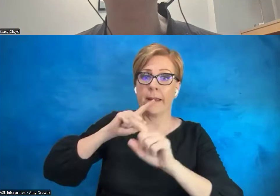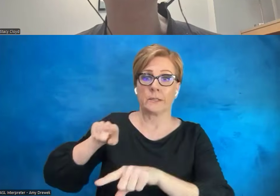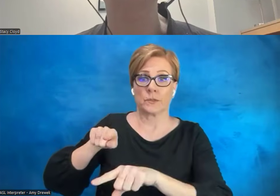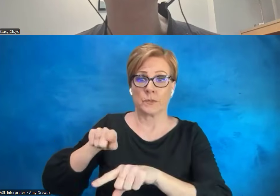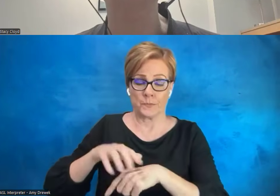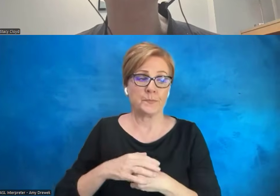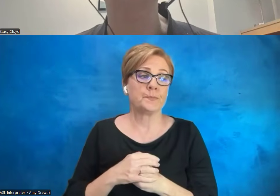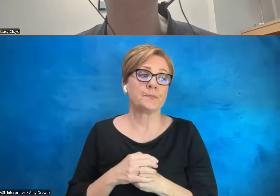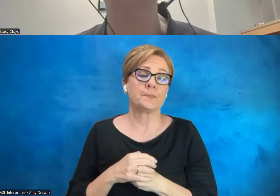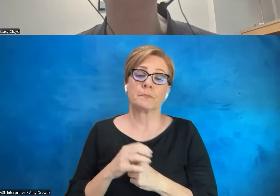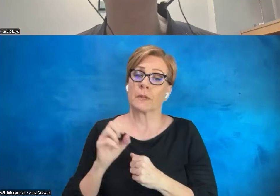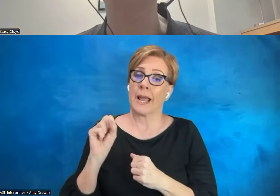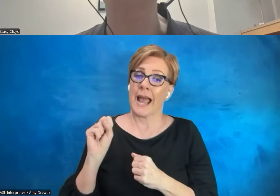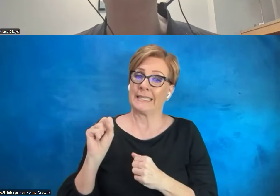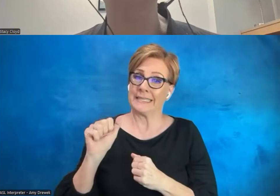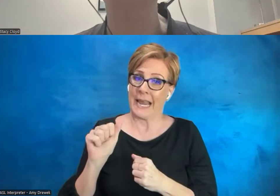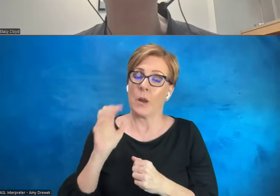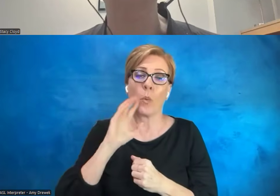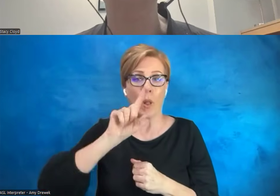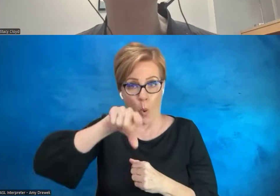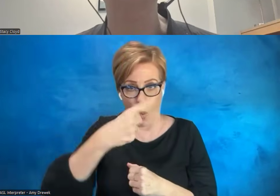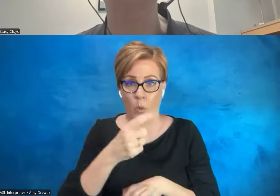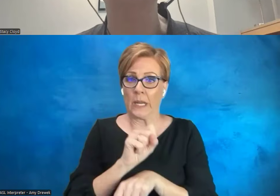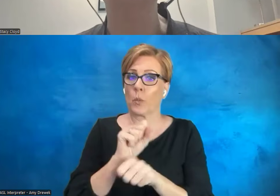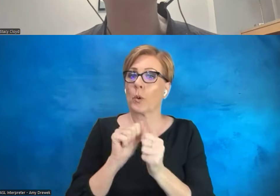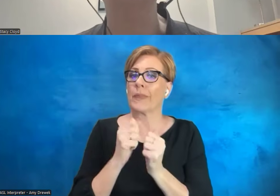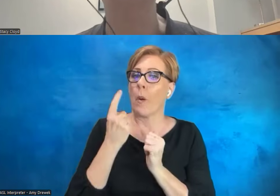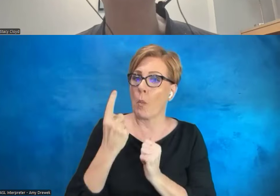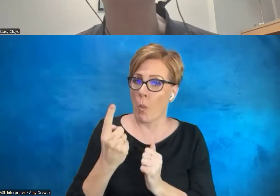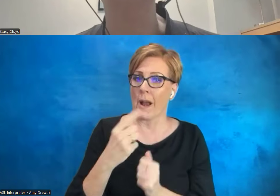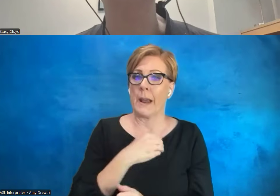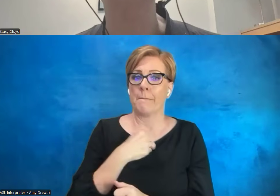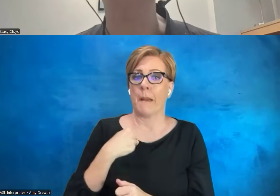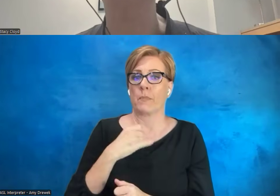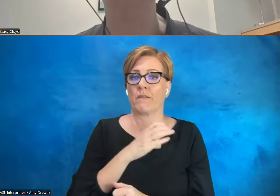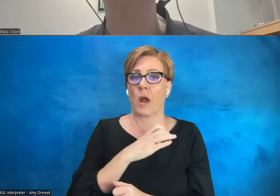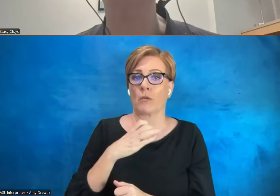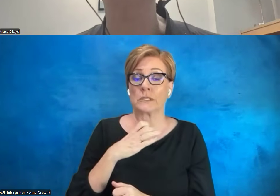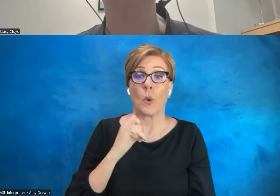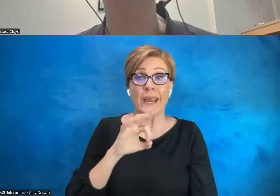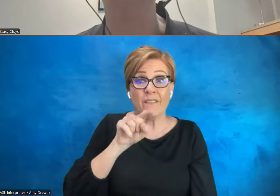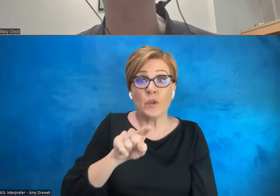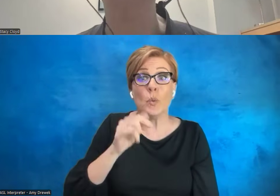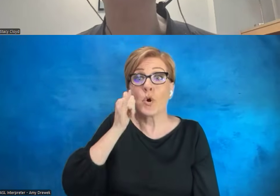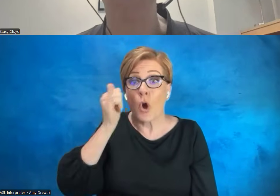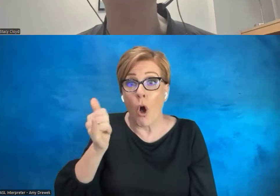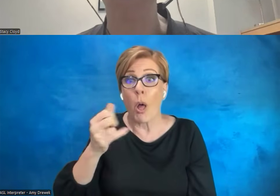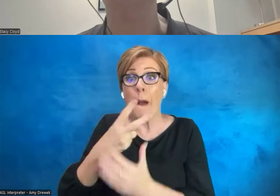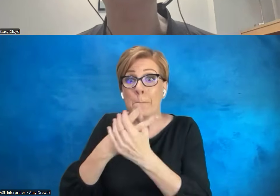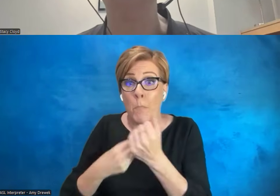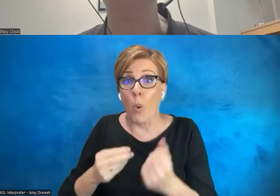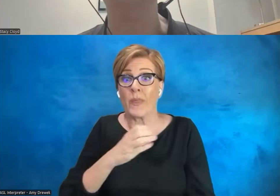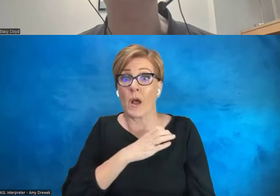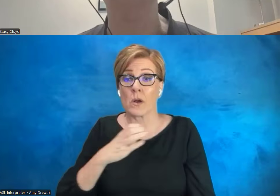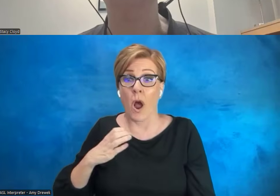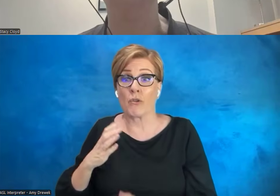SSA will only work with one member of Congress at a time, so they will kick back duplicated inquiries. Sometimes they might get a little testy about that. We already